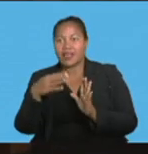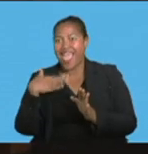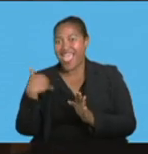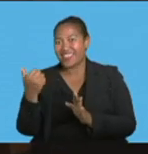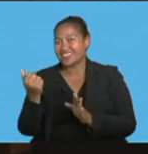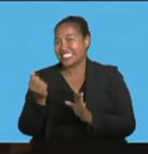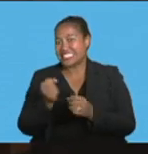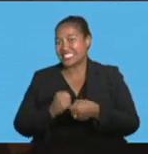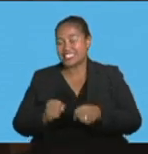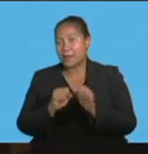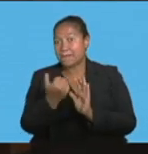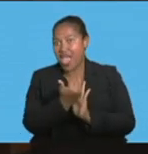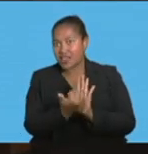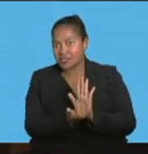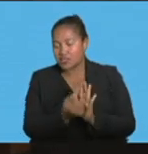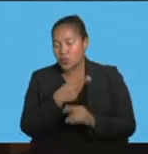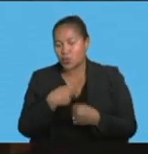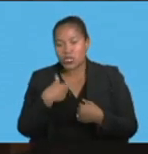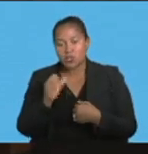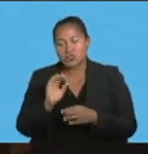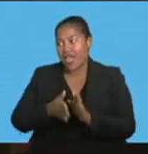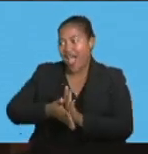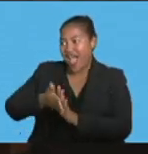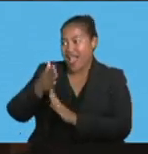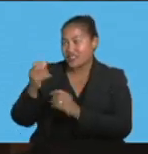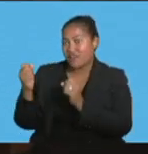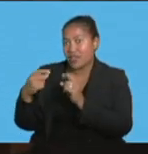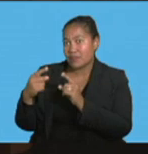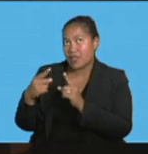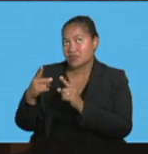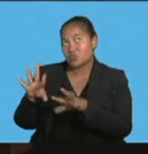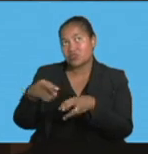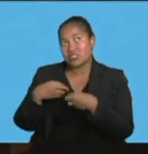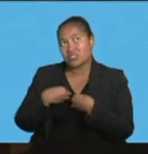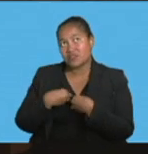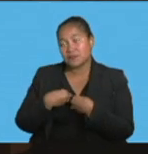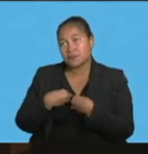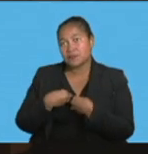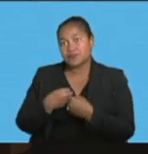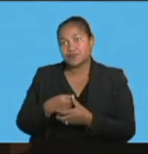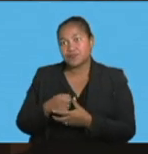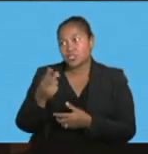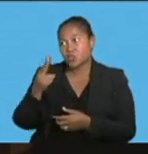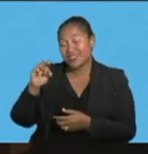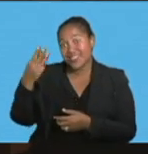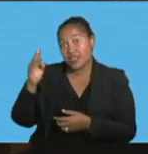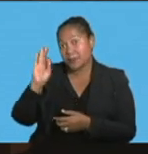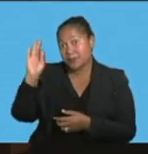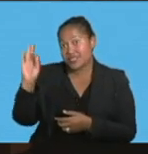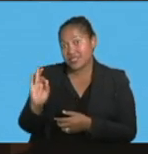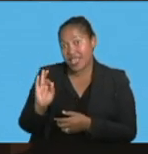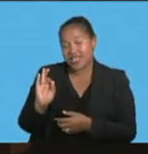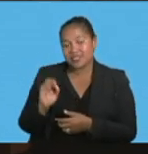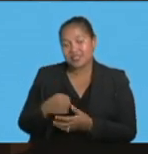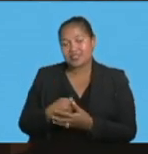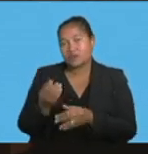review. The highest feedbacks received so far, Honourable Speaker, is 23% on